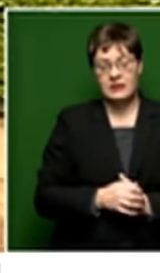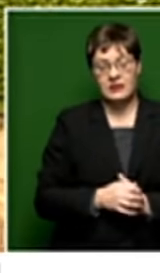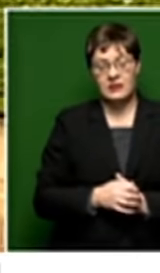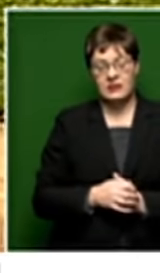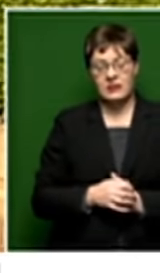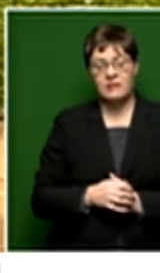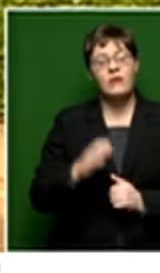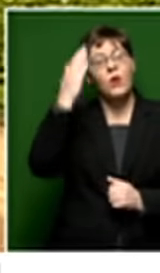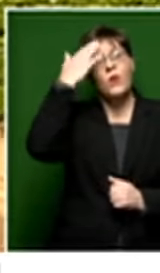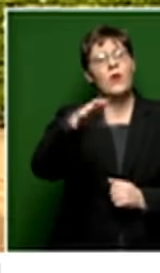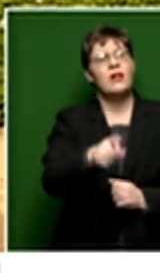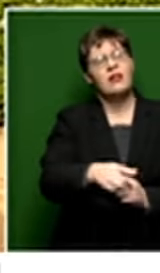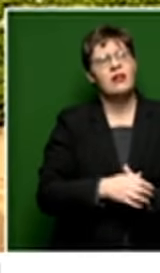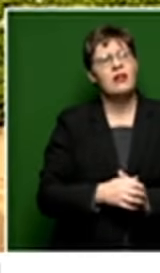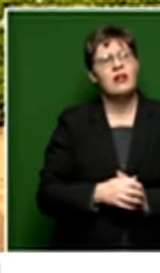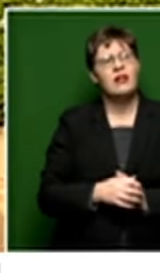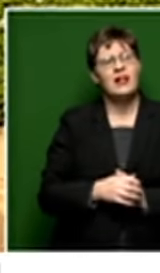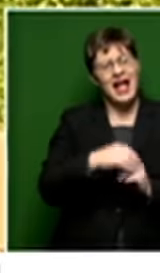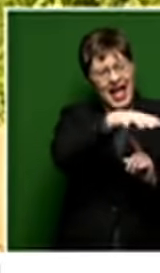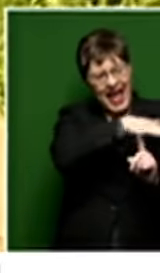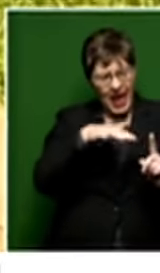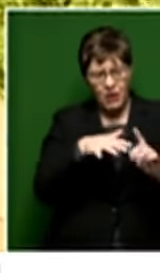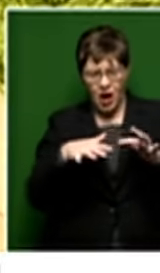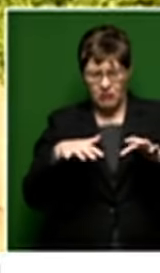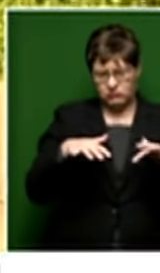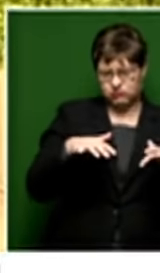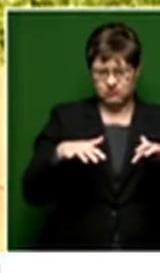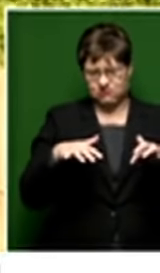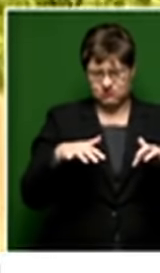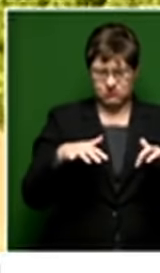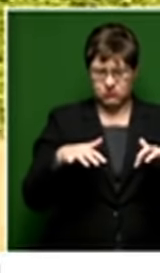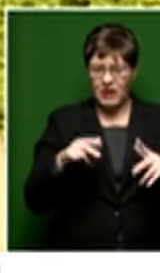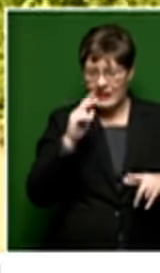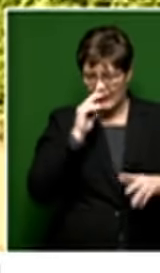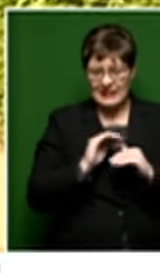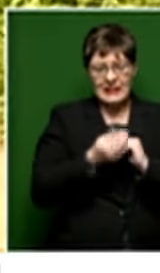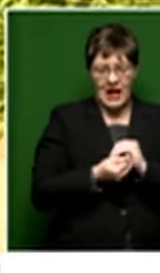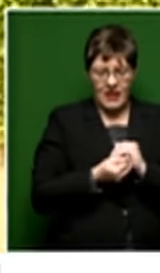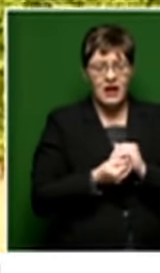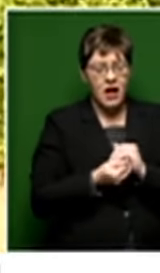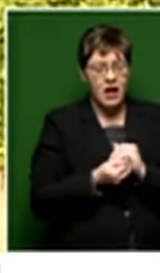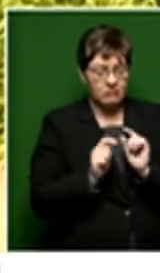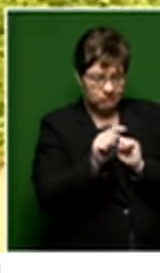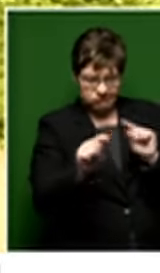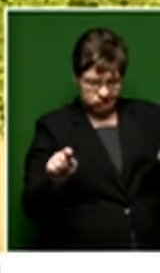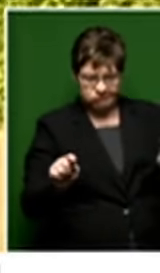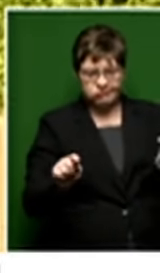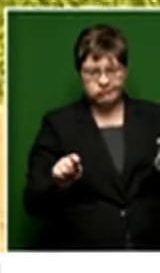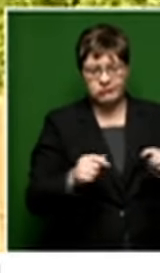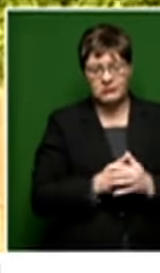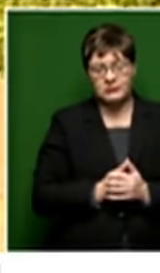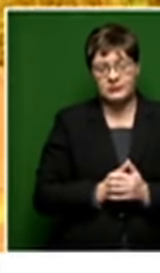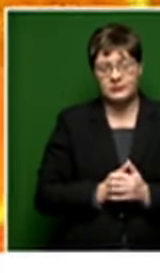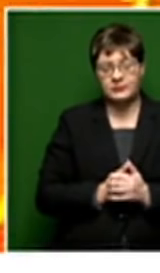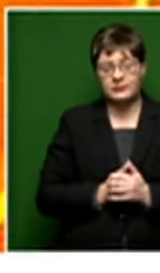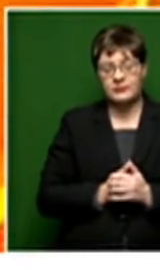that at the present moment, lots of areas are volatile and we need to cover as much as possible areas.